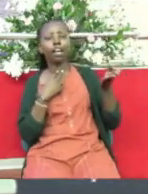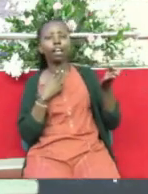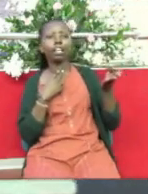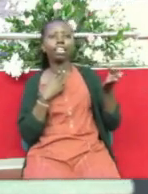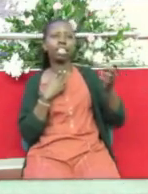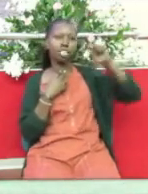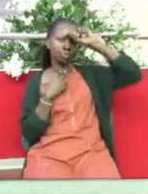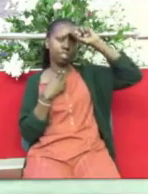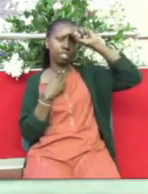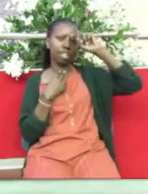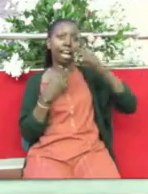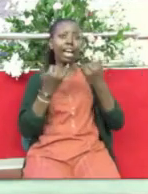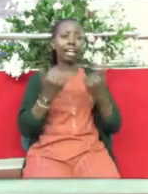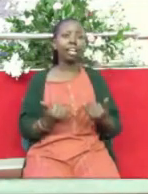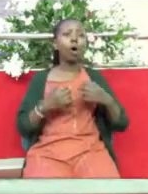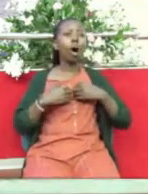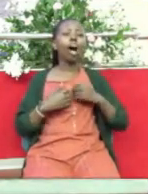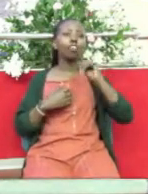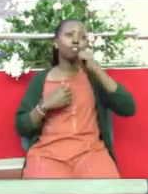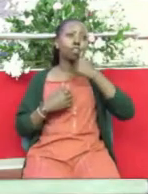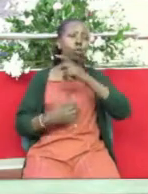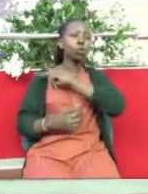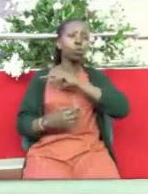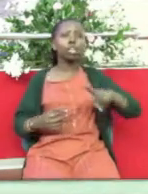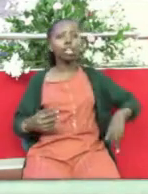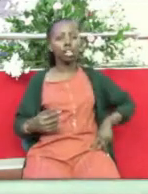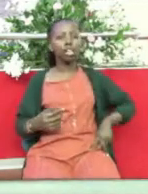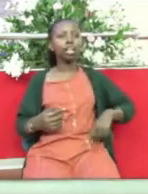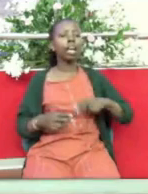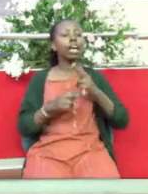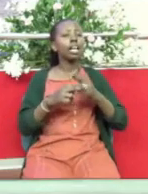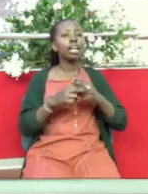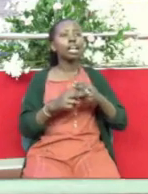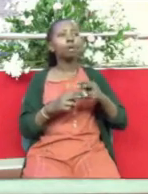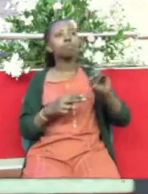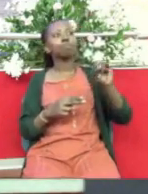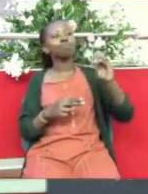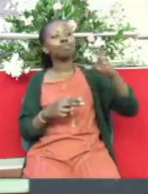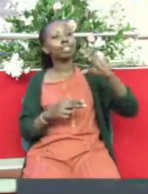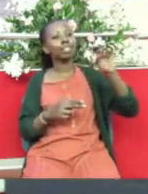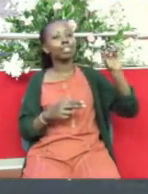And now there's a king who has arisen who is called King Cyrus.